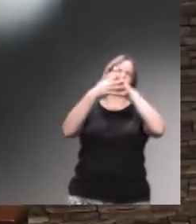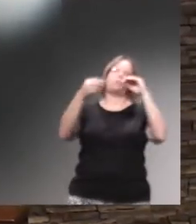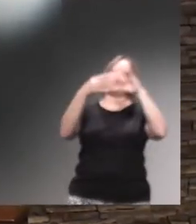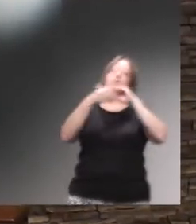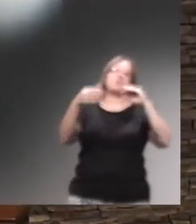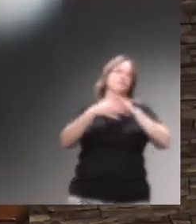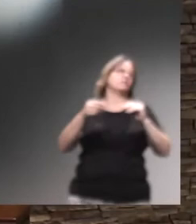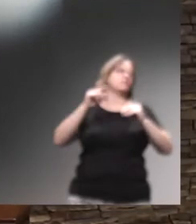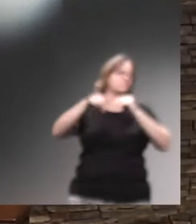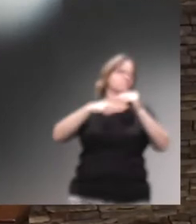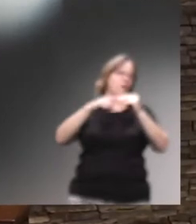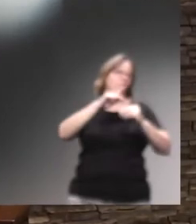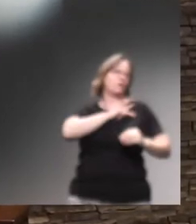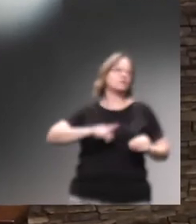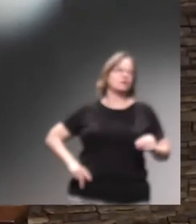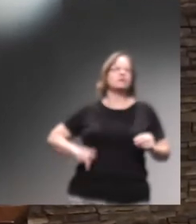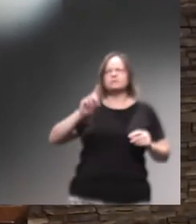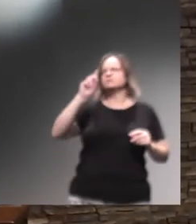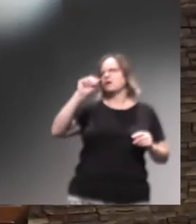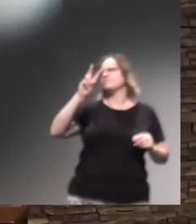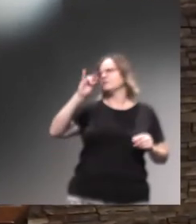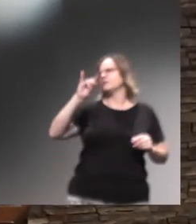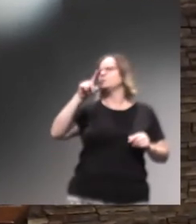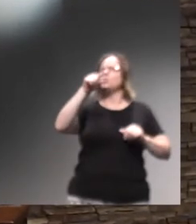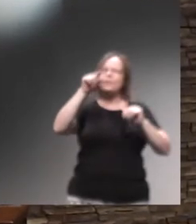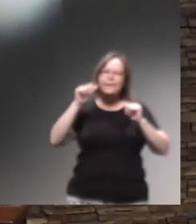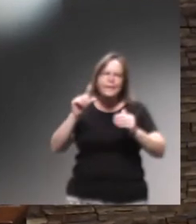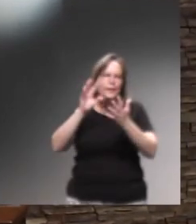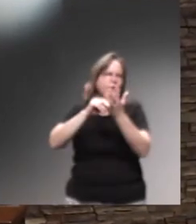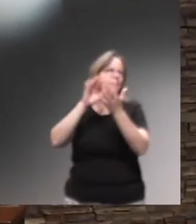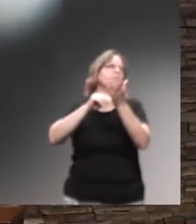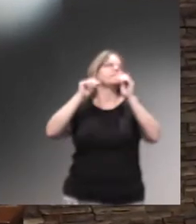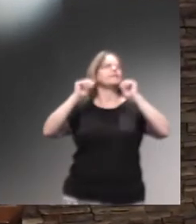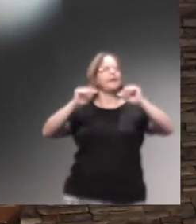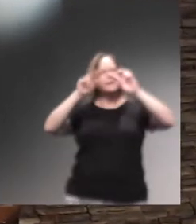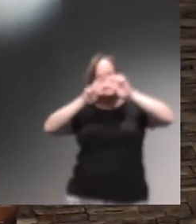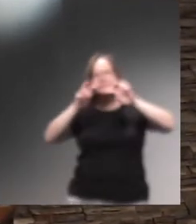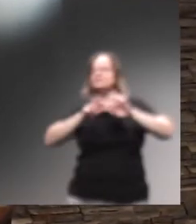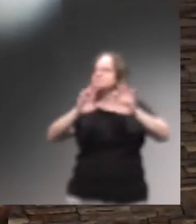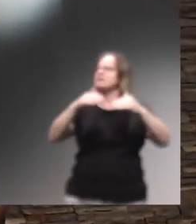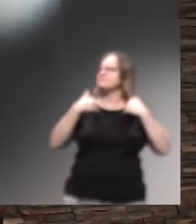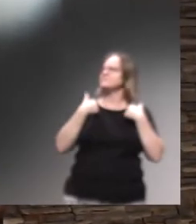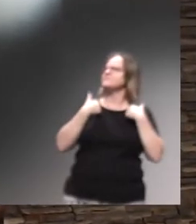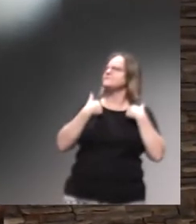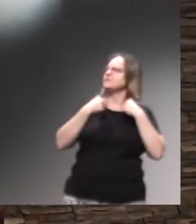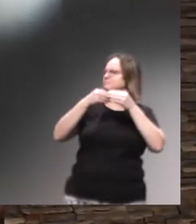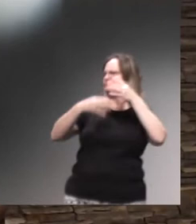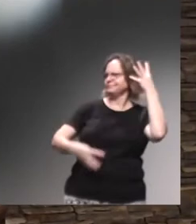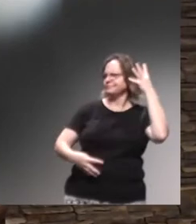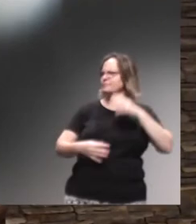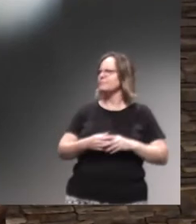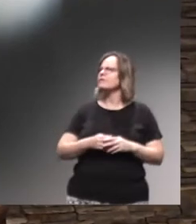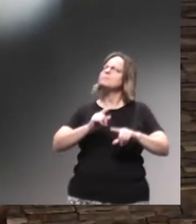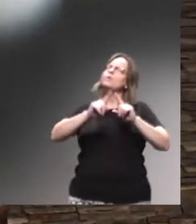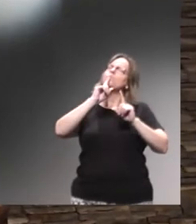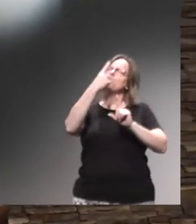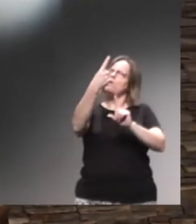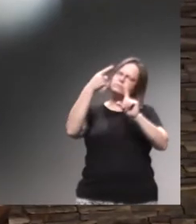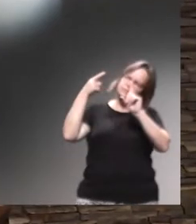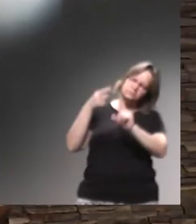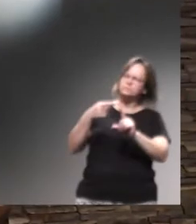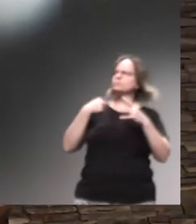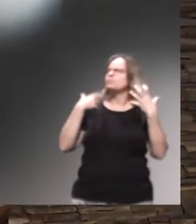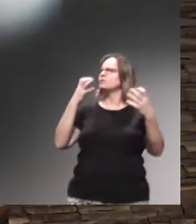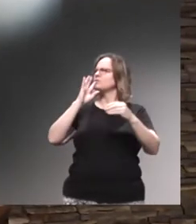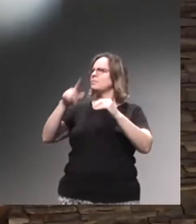pull from and you can learn lessons from, but specifically I want to look at the story of how David was called to become the king